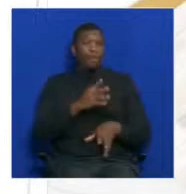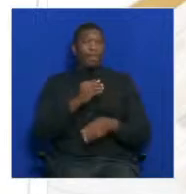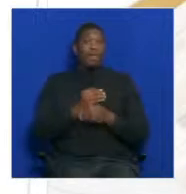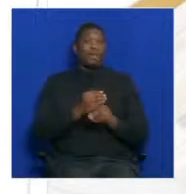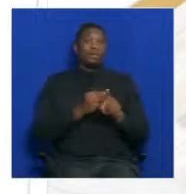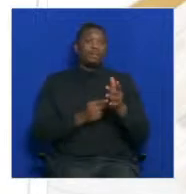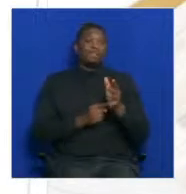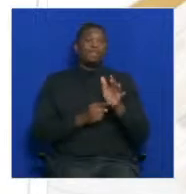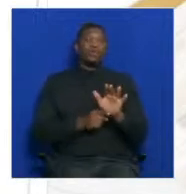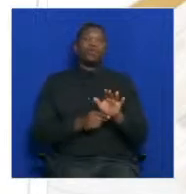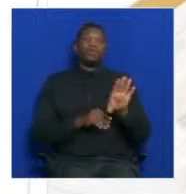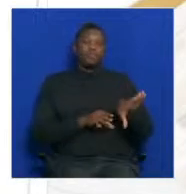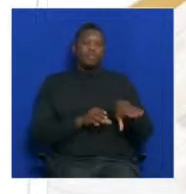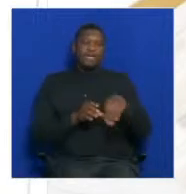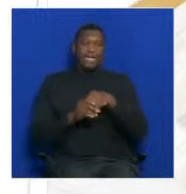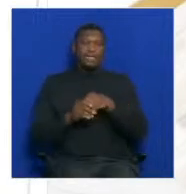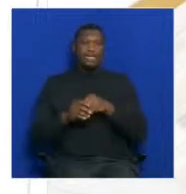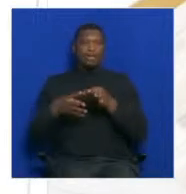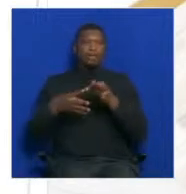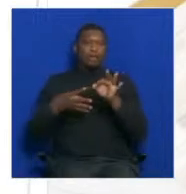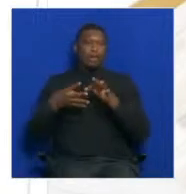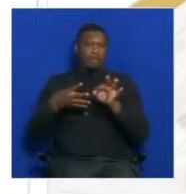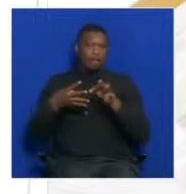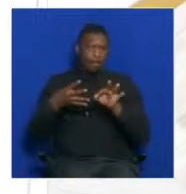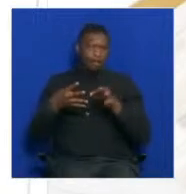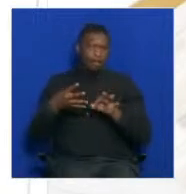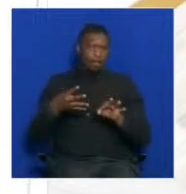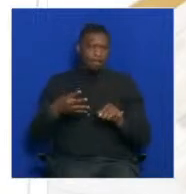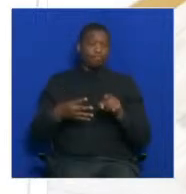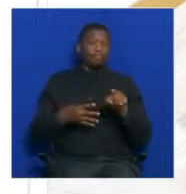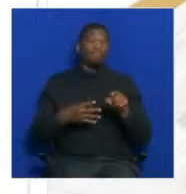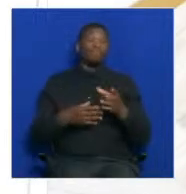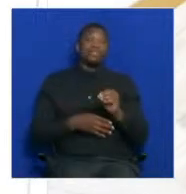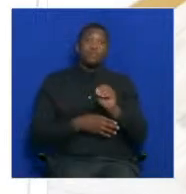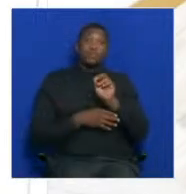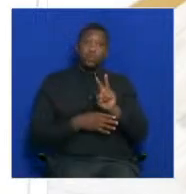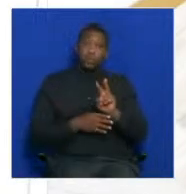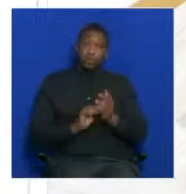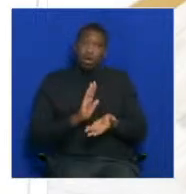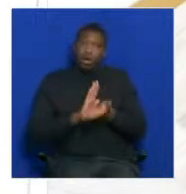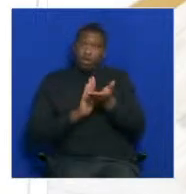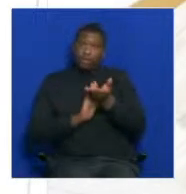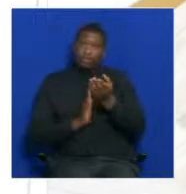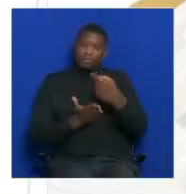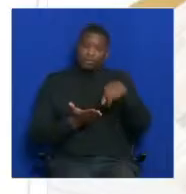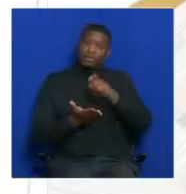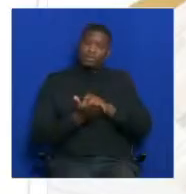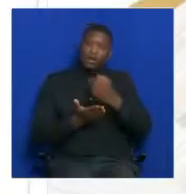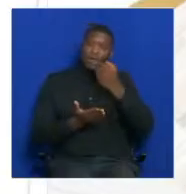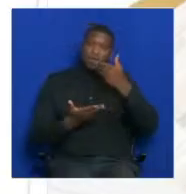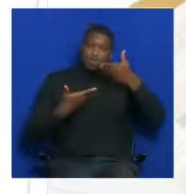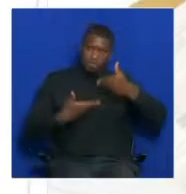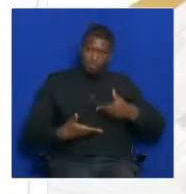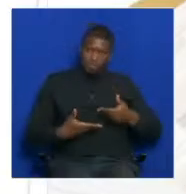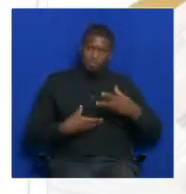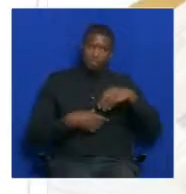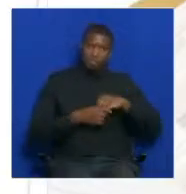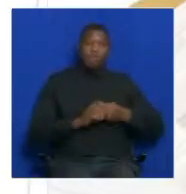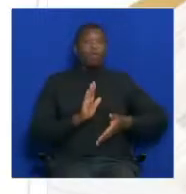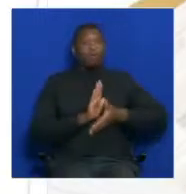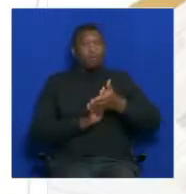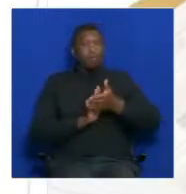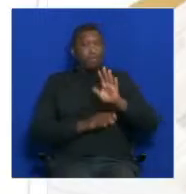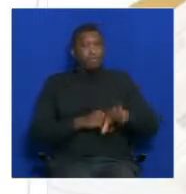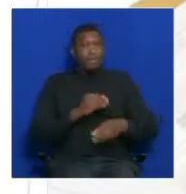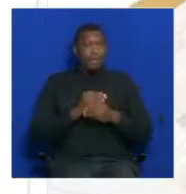The operational manual version 2 was signed by me as head of investigation and operation and by the ID on the